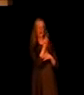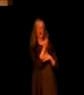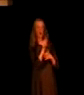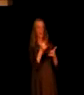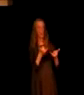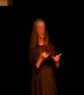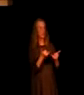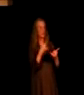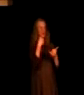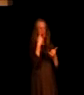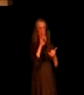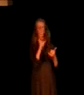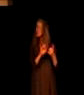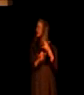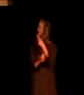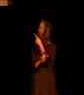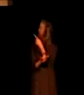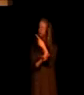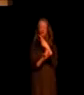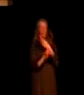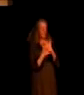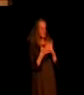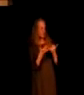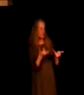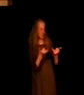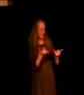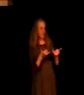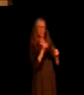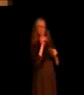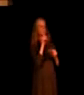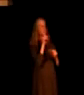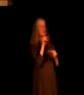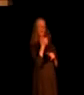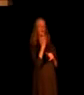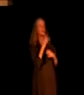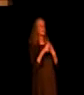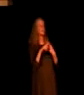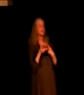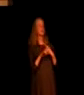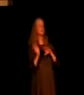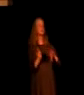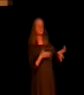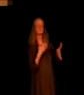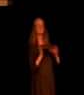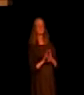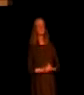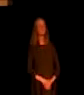on a normal king high tide. But I ain't going to talk about that either.